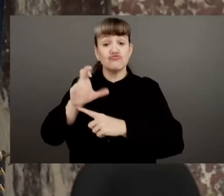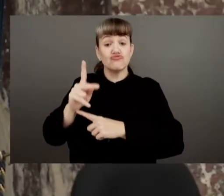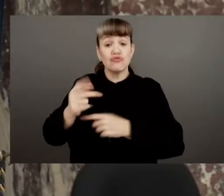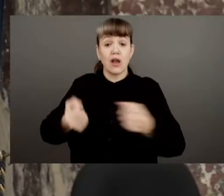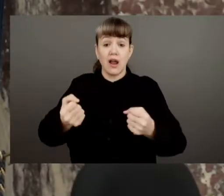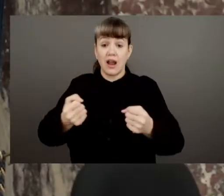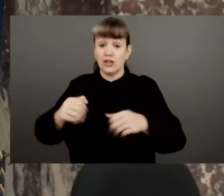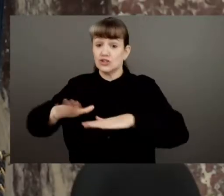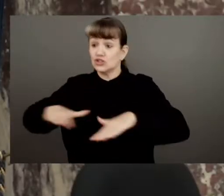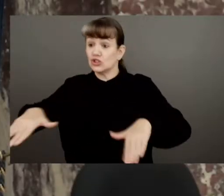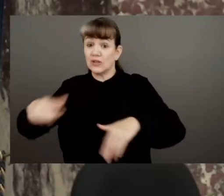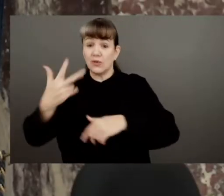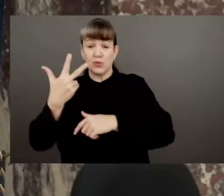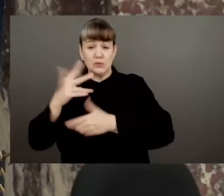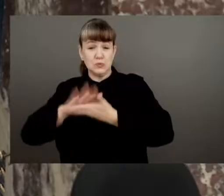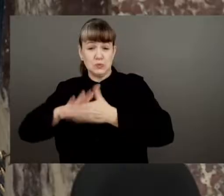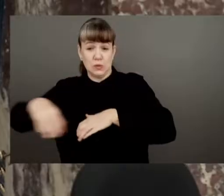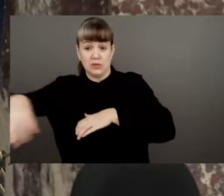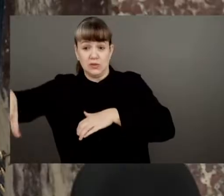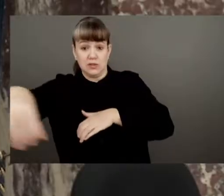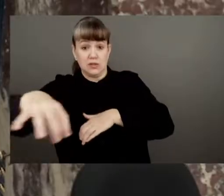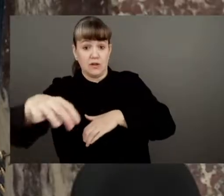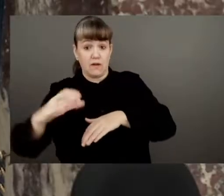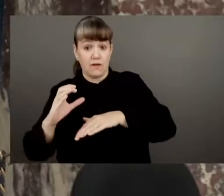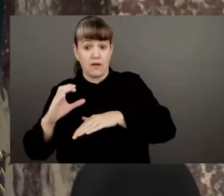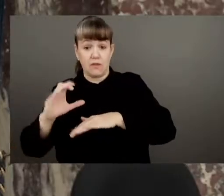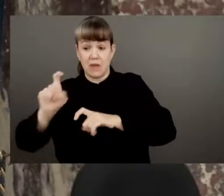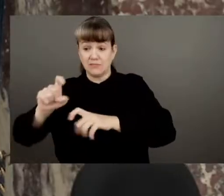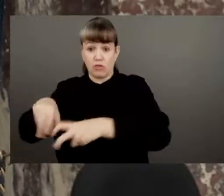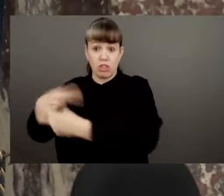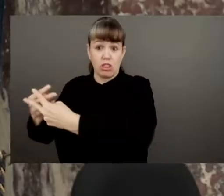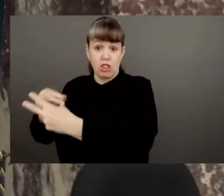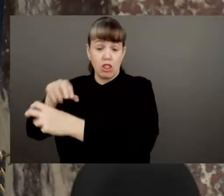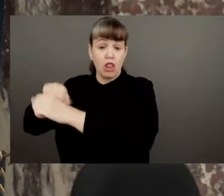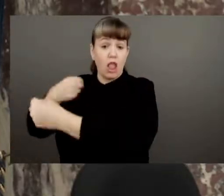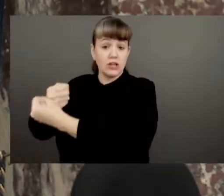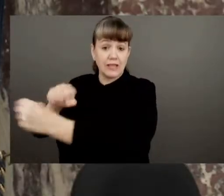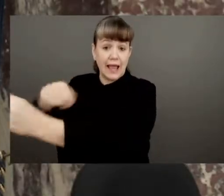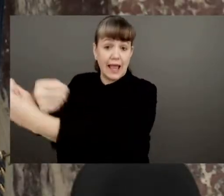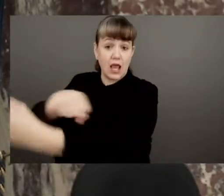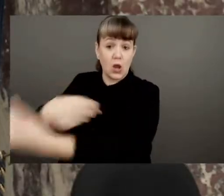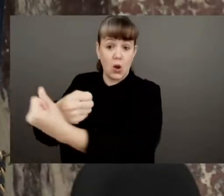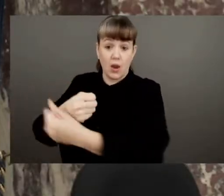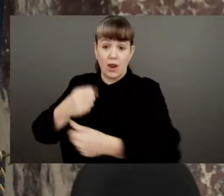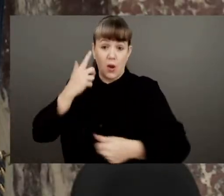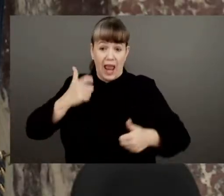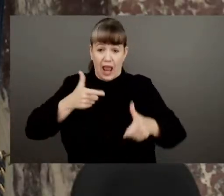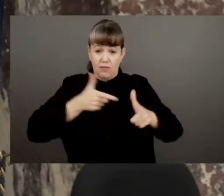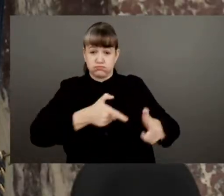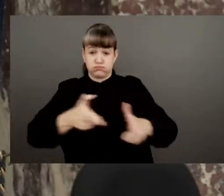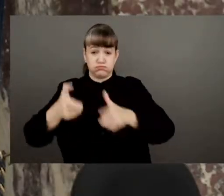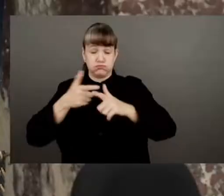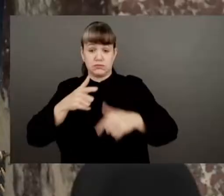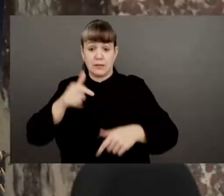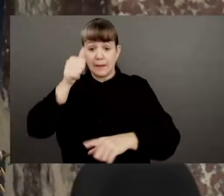Speaker. My community doesn't want to hear talking points of platitudes. They want to feel safe again. And